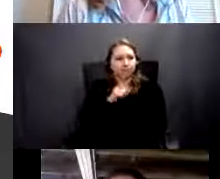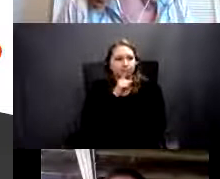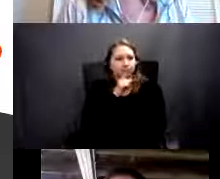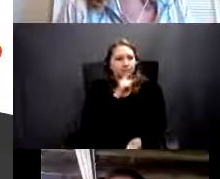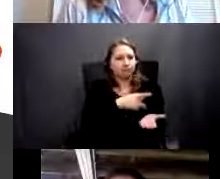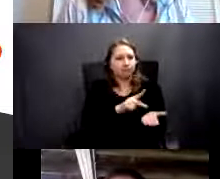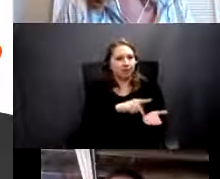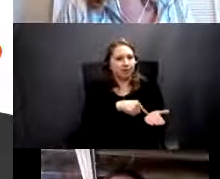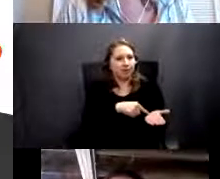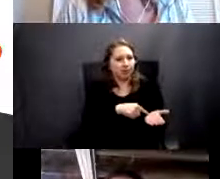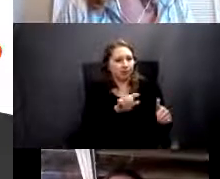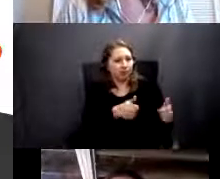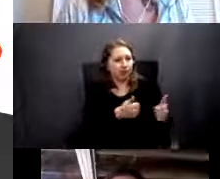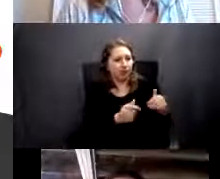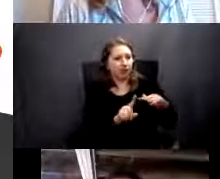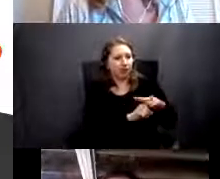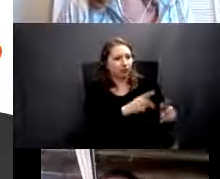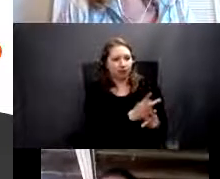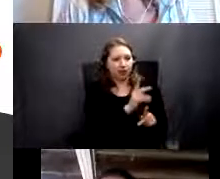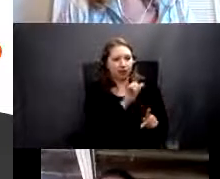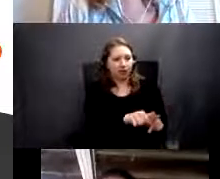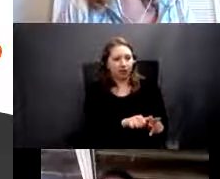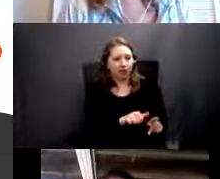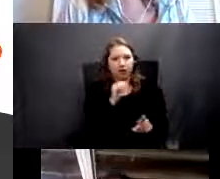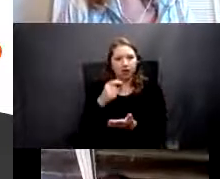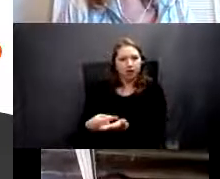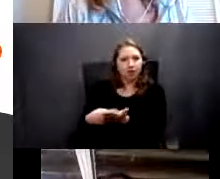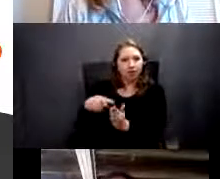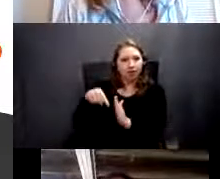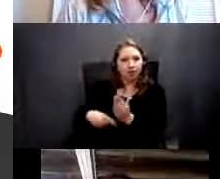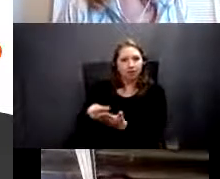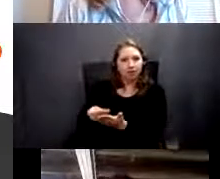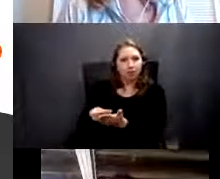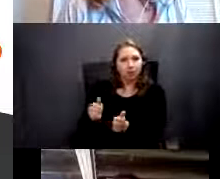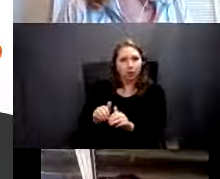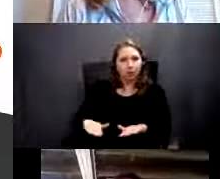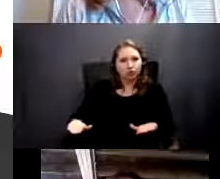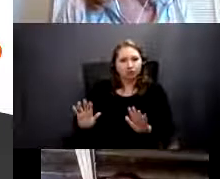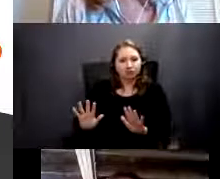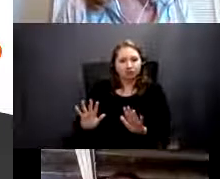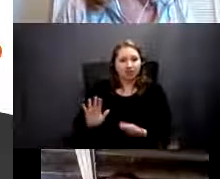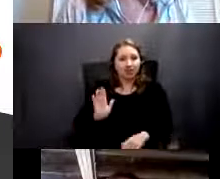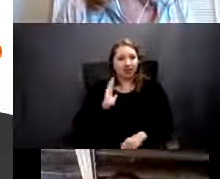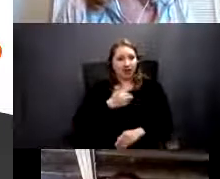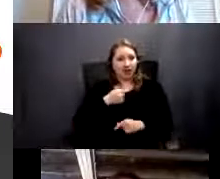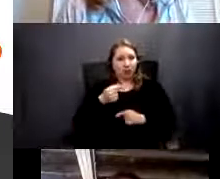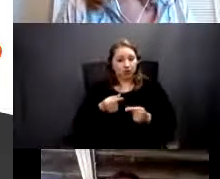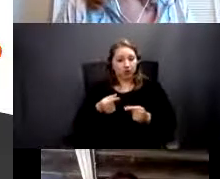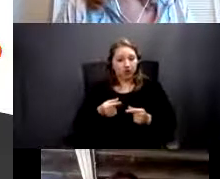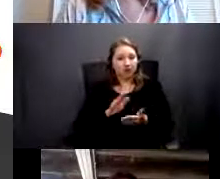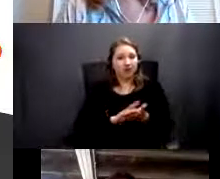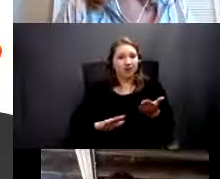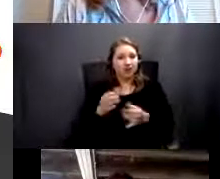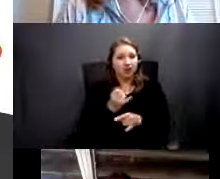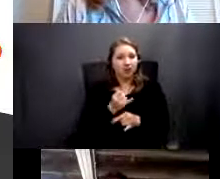challenges were, and they didn't talk to us. And we were in the generation of, on college campuses, people stood there and had